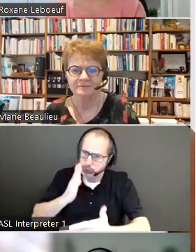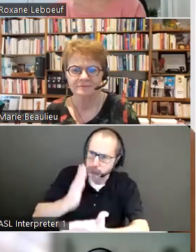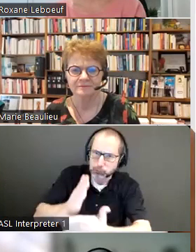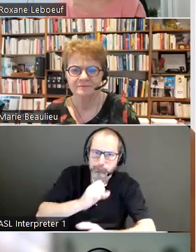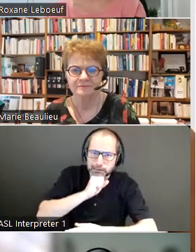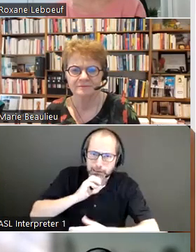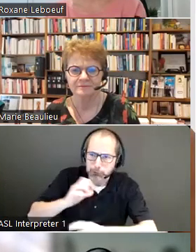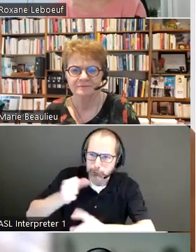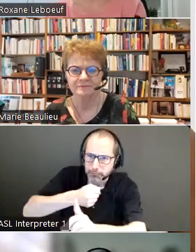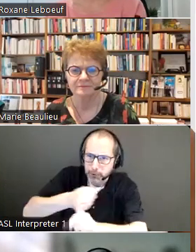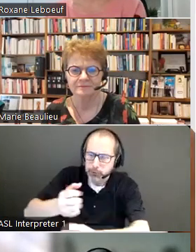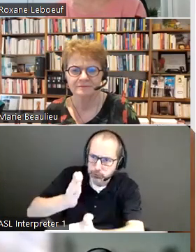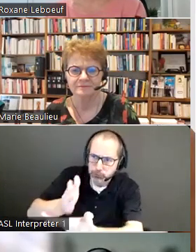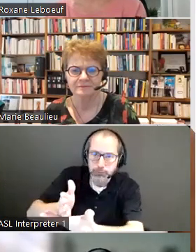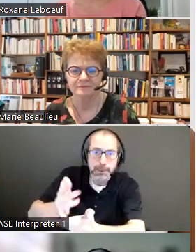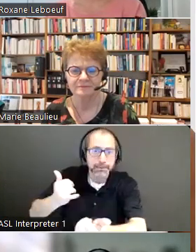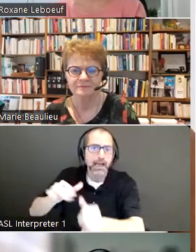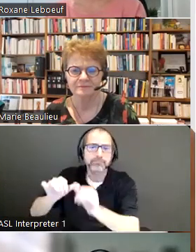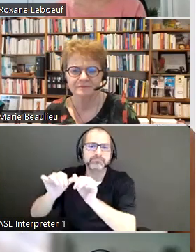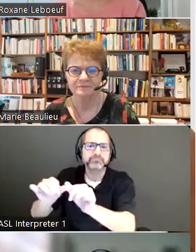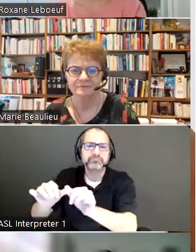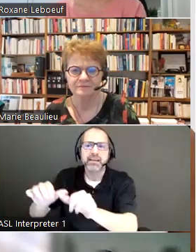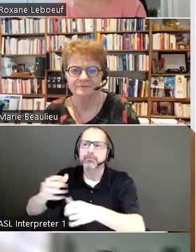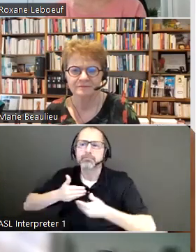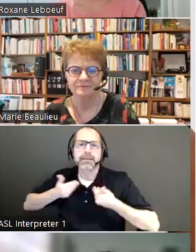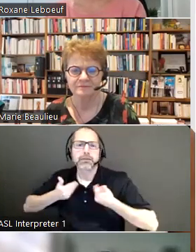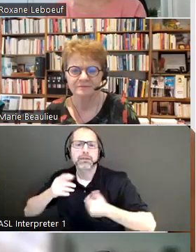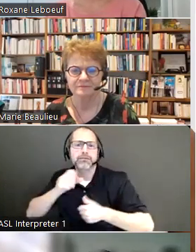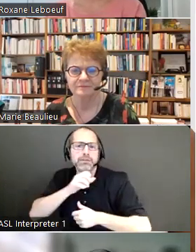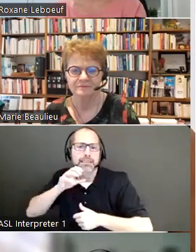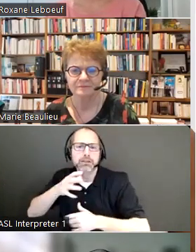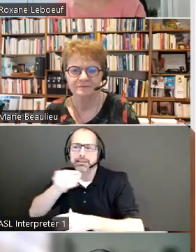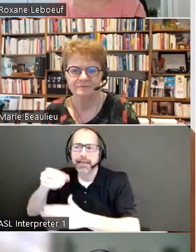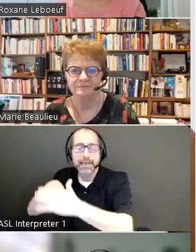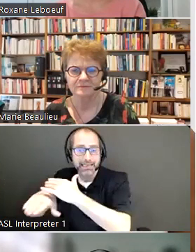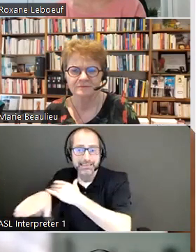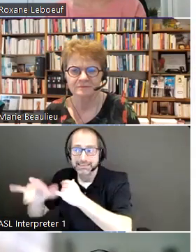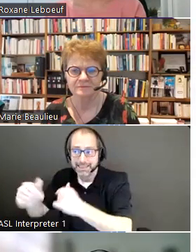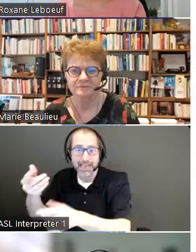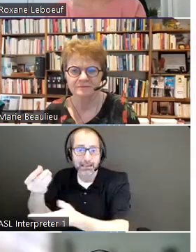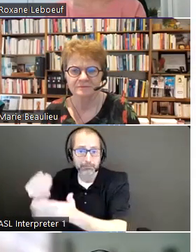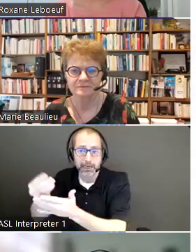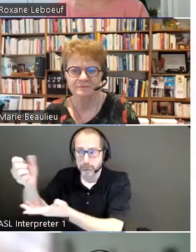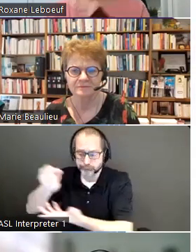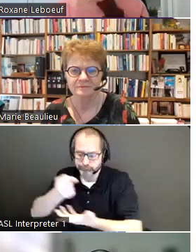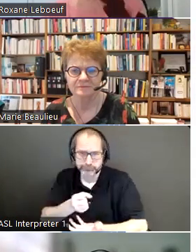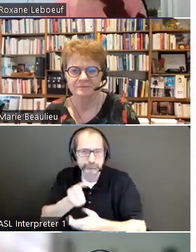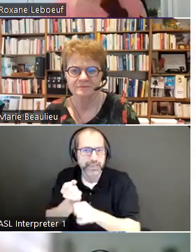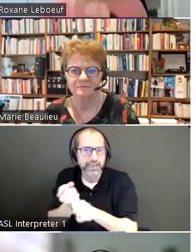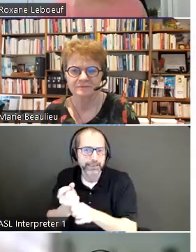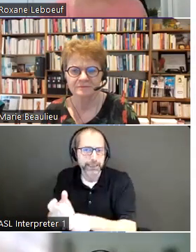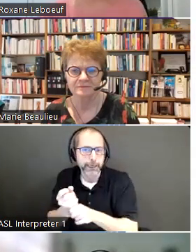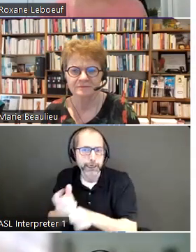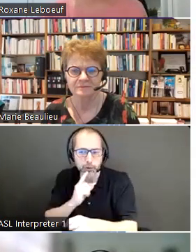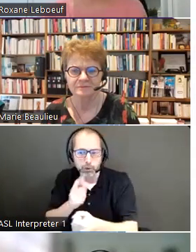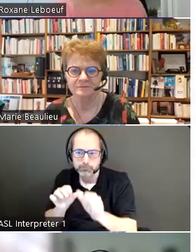that strategy now under the Ministry for Seniors and Accessibility. With that strategy, we work under three main